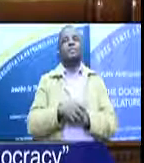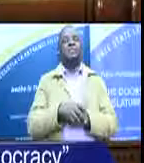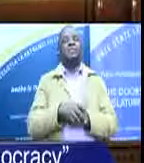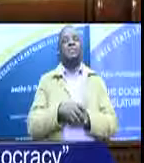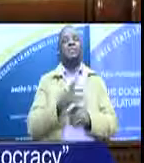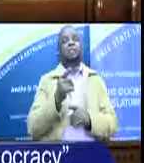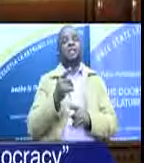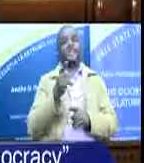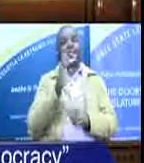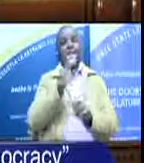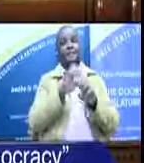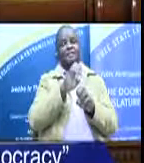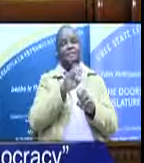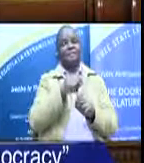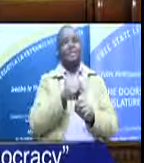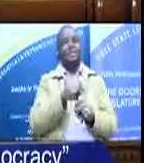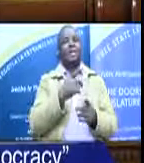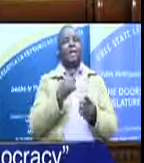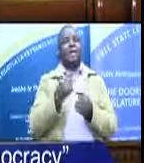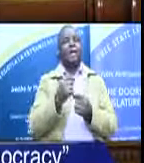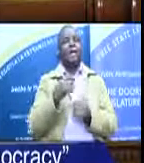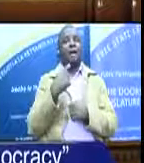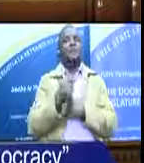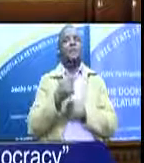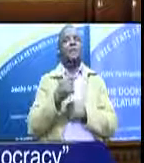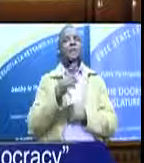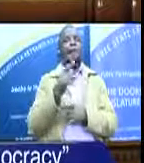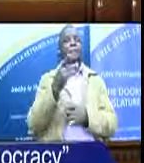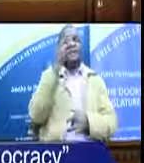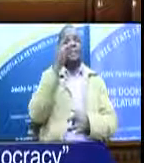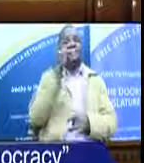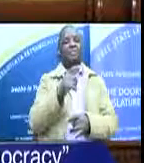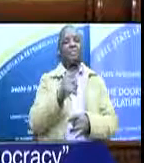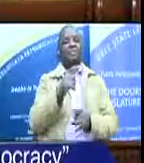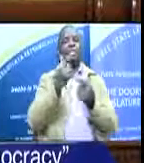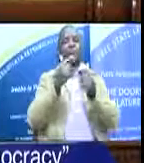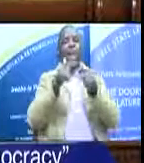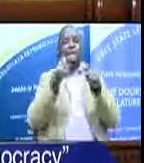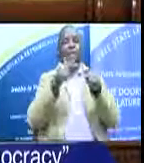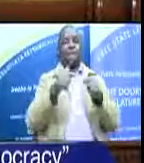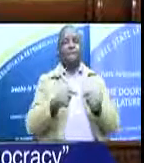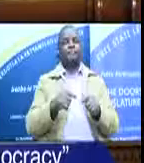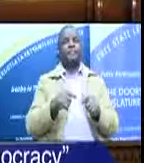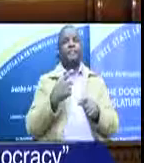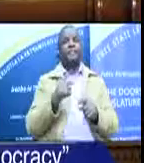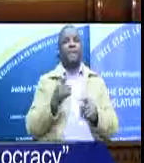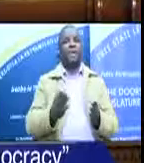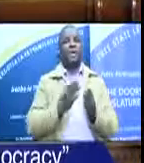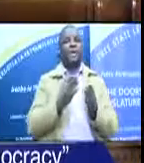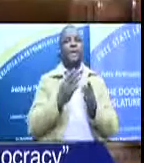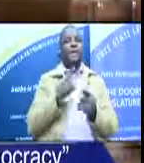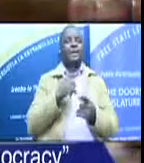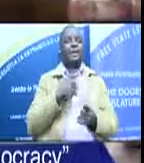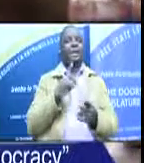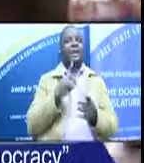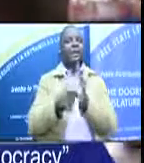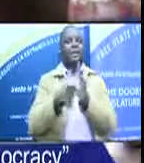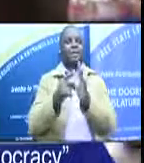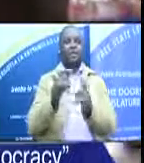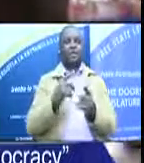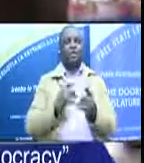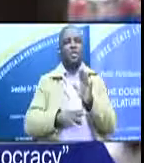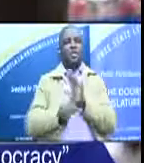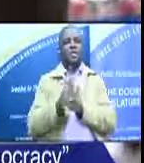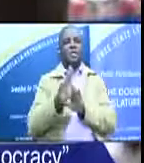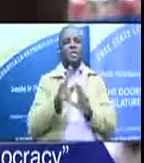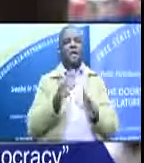The review follows the patient's journey through all the different levels of care, and the quality improvement plans are